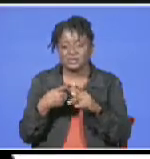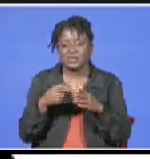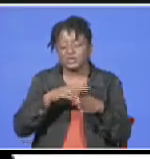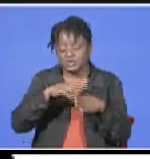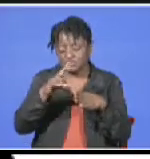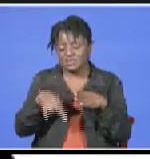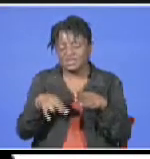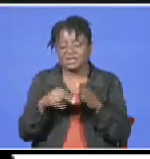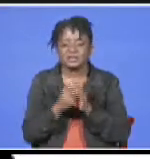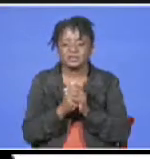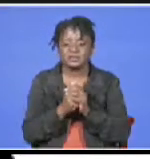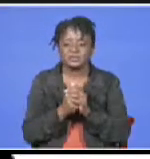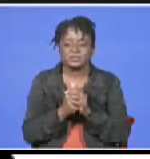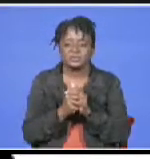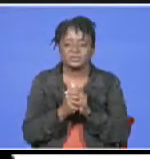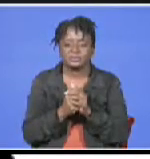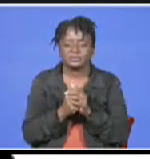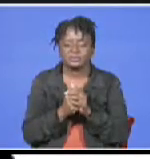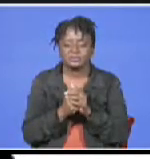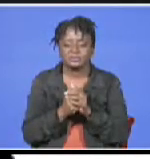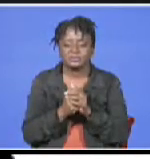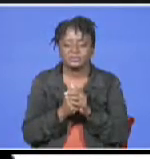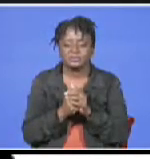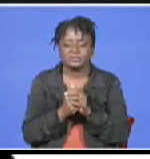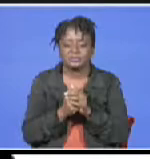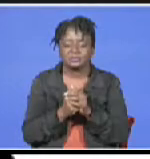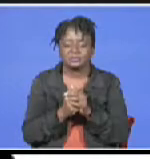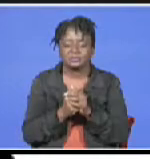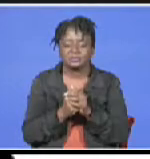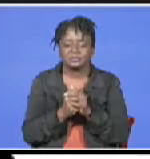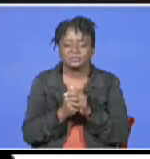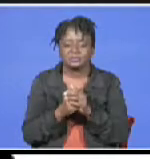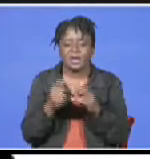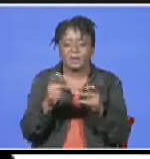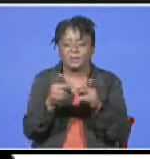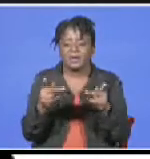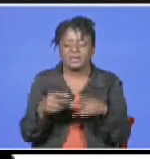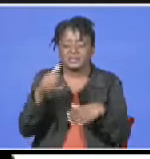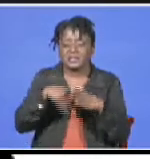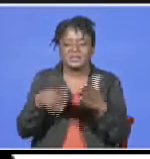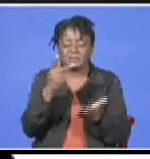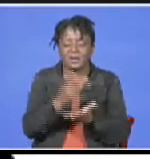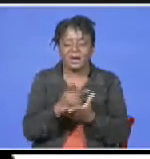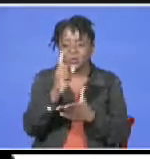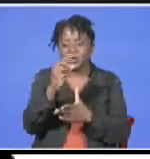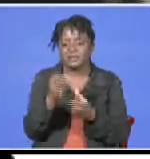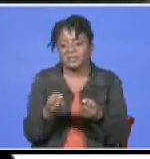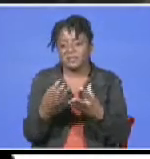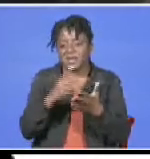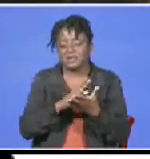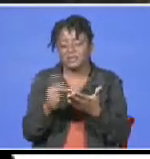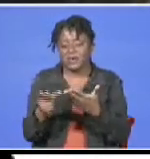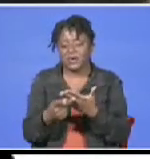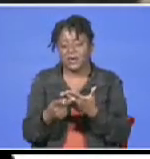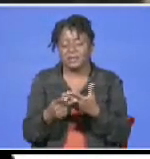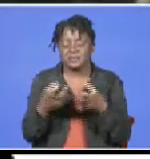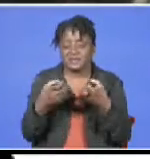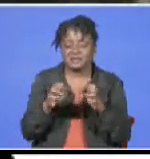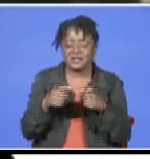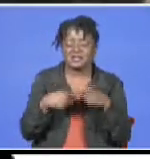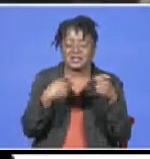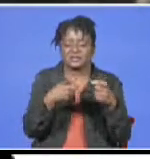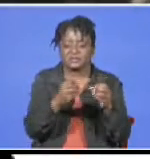research. Policy in the Park is one of the many ongoing initiatives put on by the institution. Lang says the event gives students